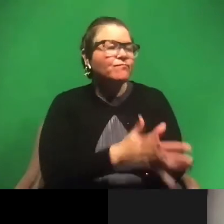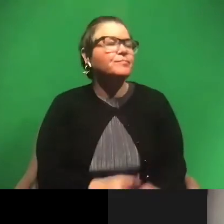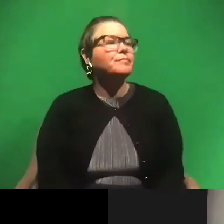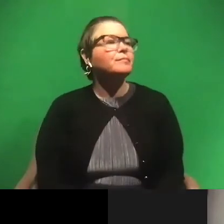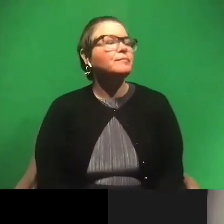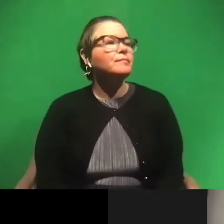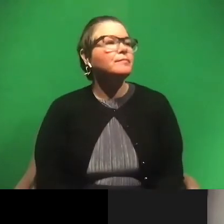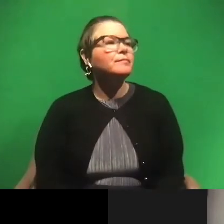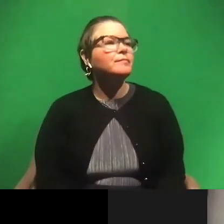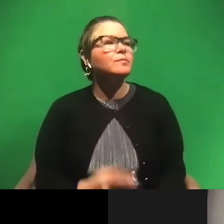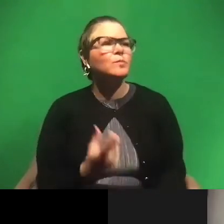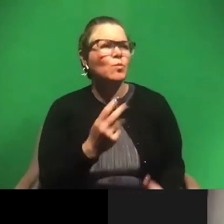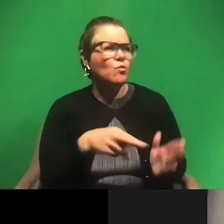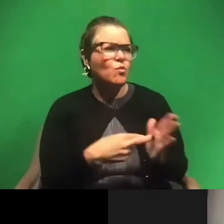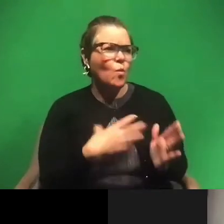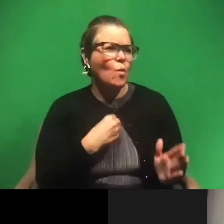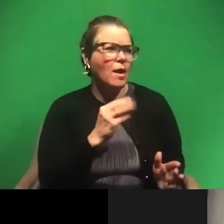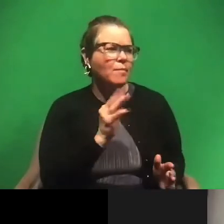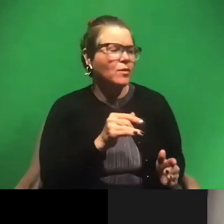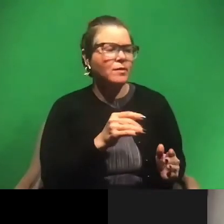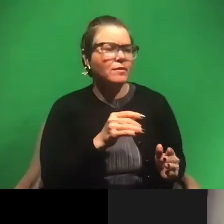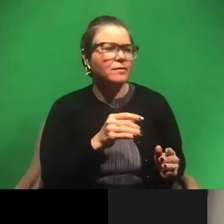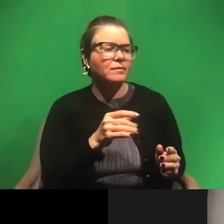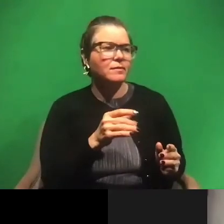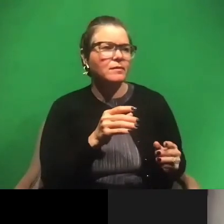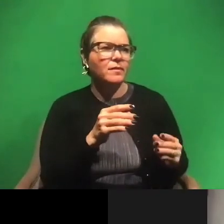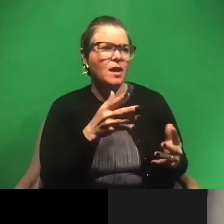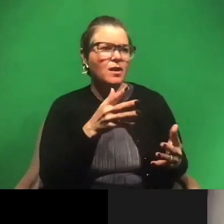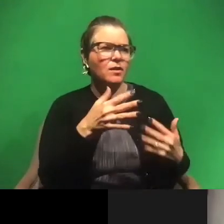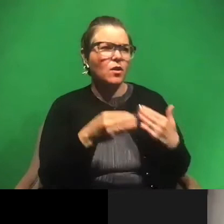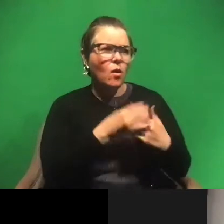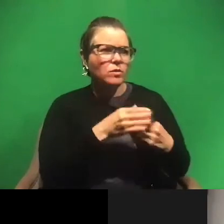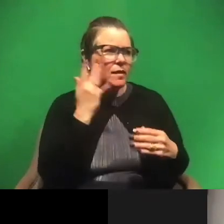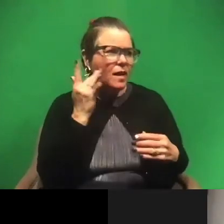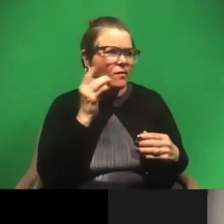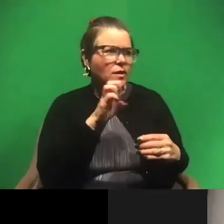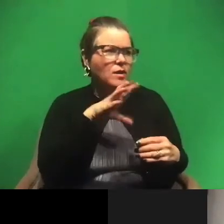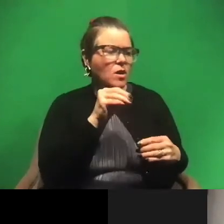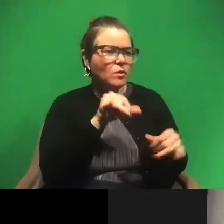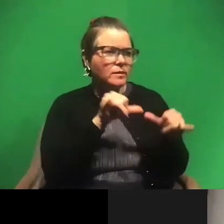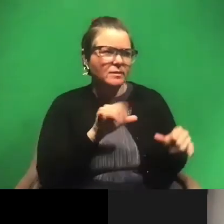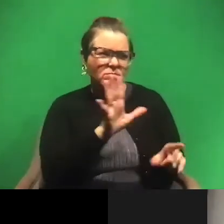role do white abalone play in the California coastal ecosystem? So